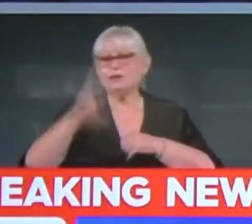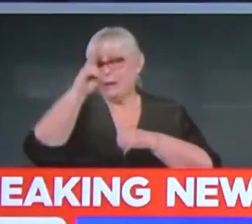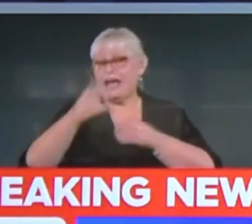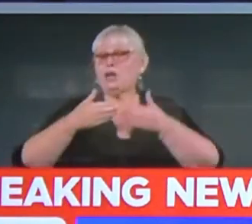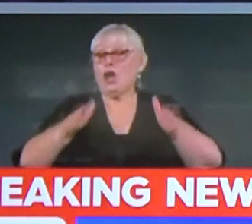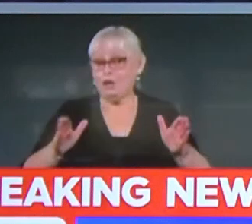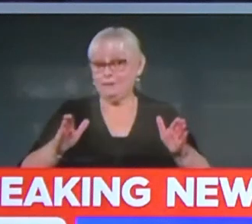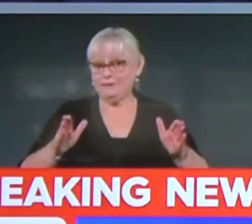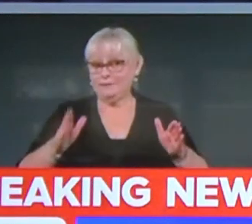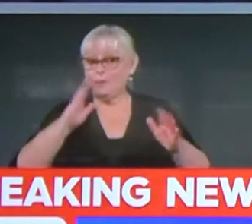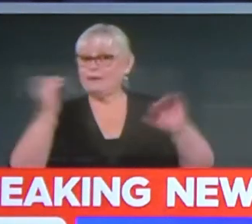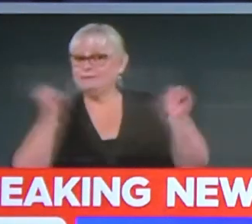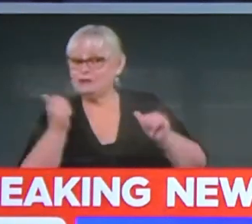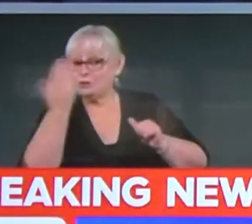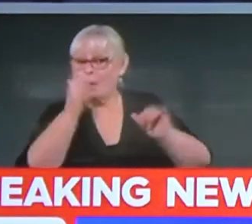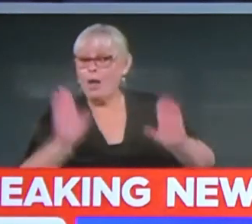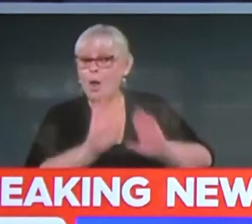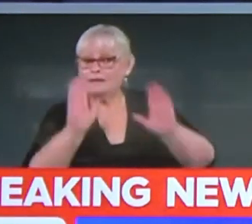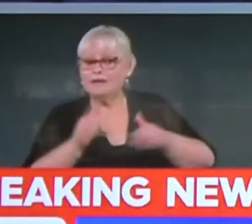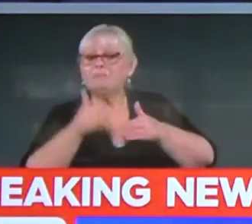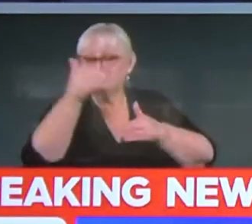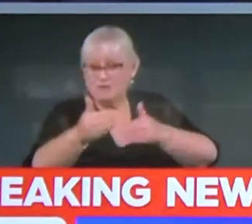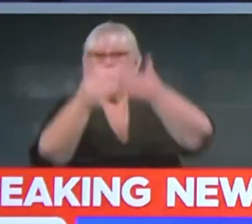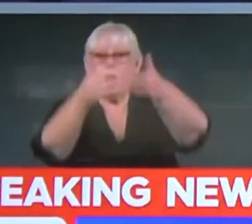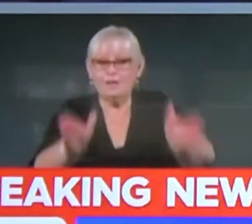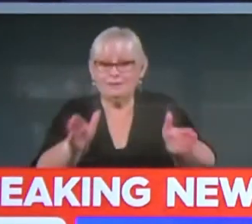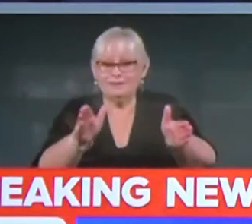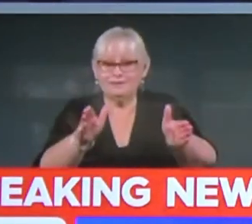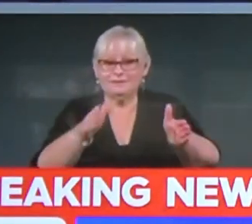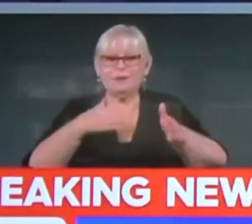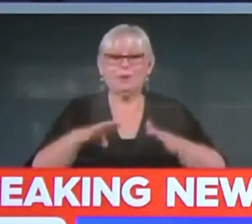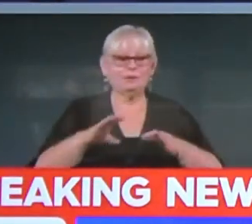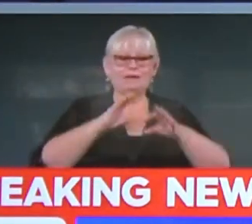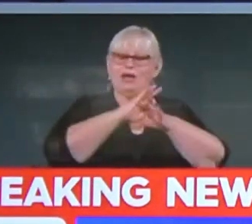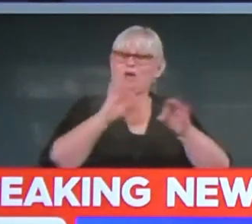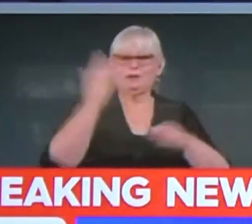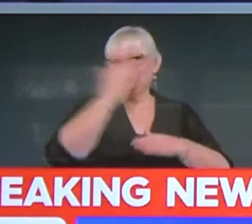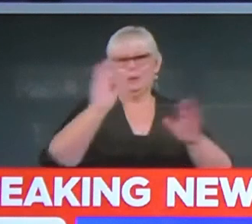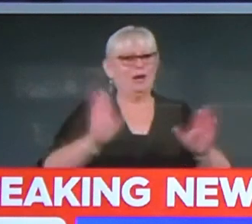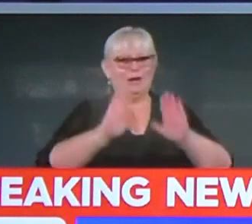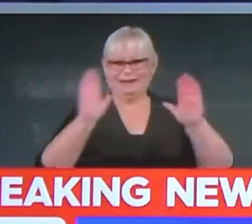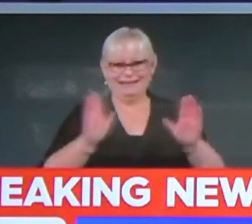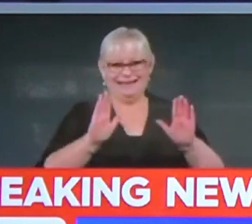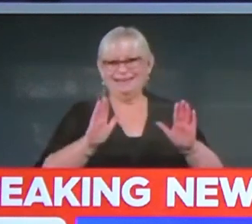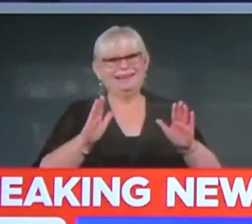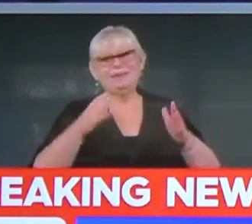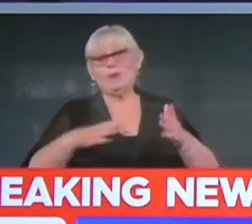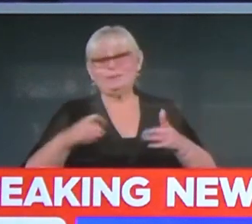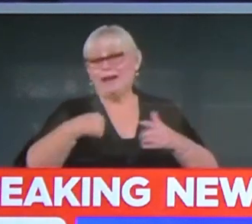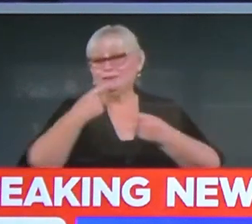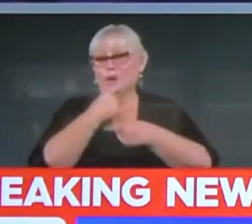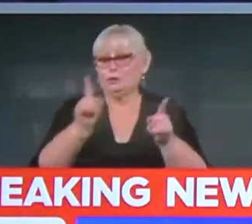reopen on the other side of the term break, because it won't be a holiday, it won't be a school holiday, given the arrangements I've